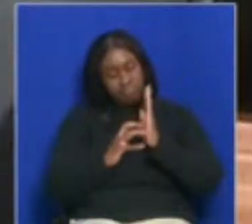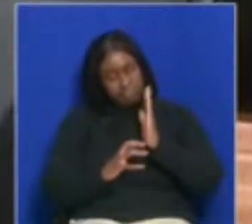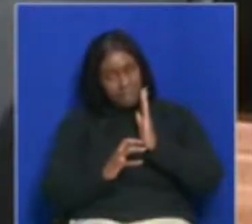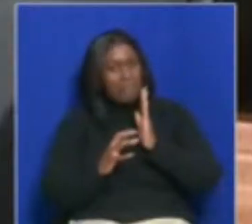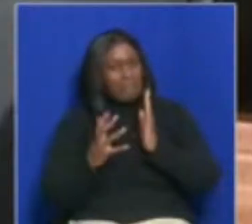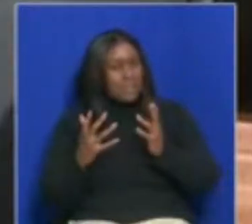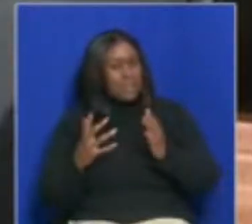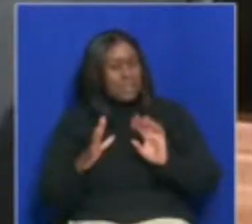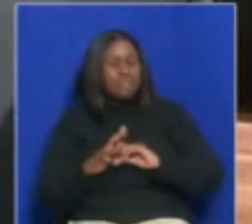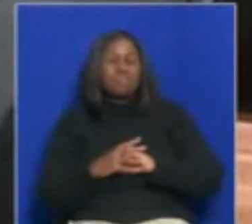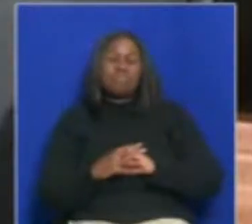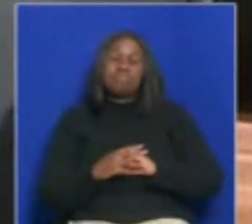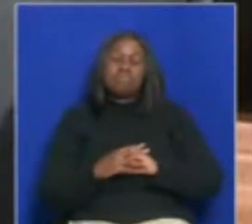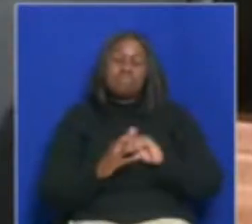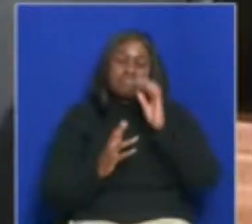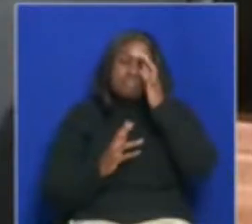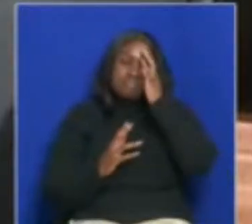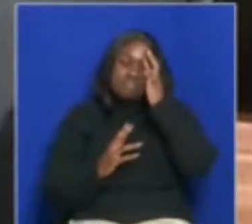from